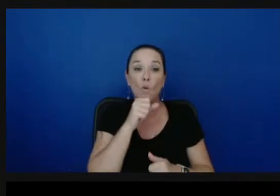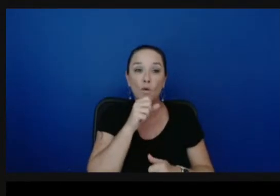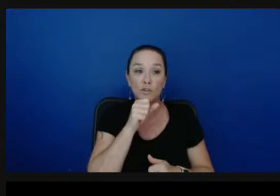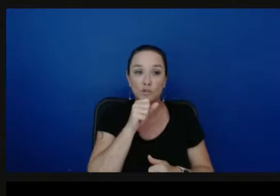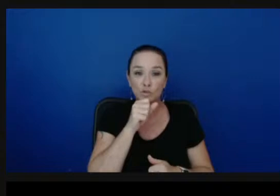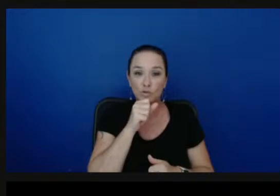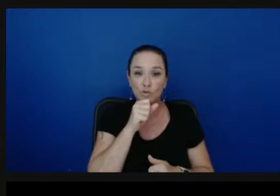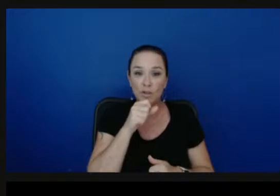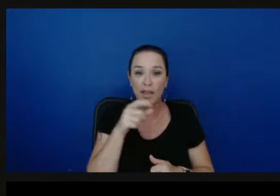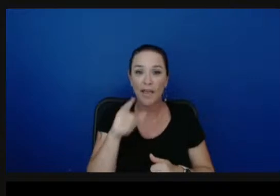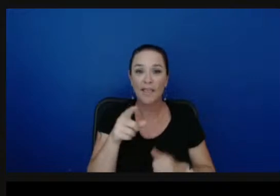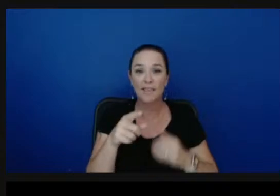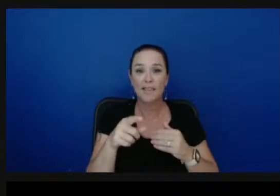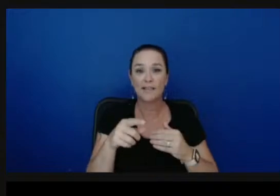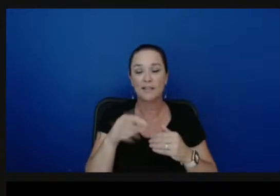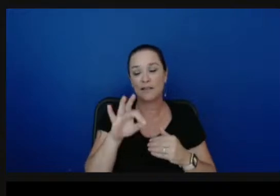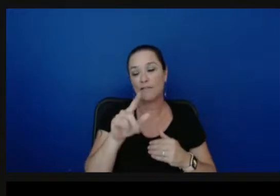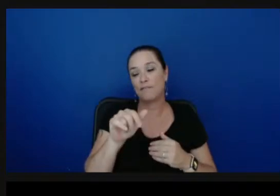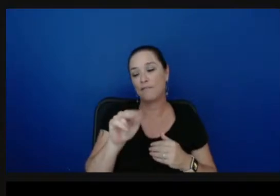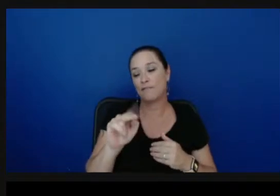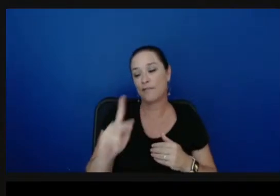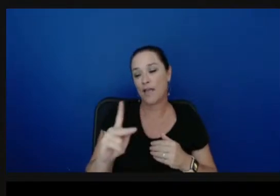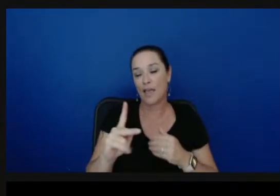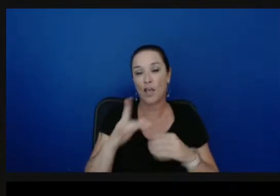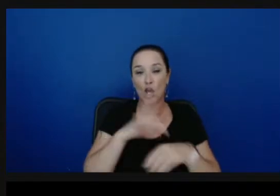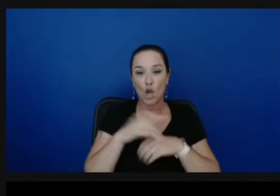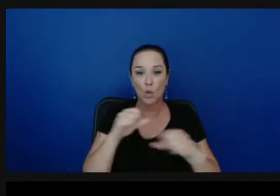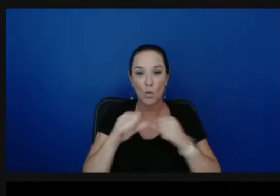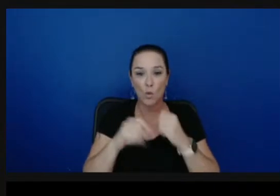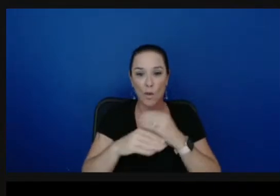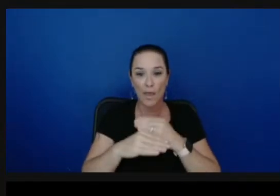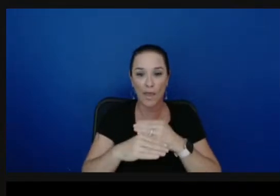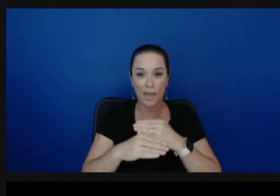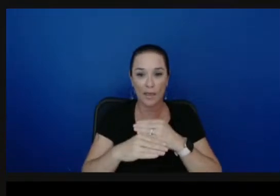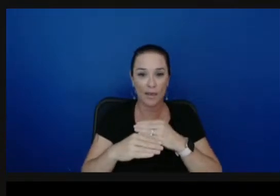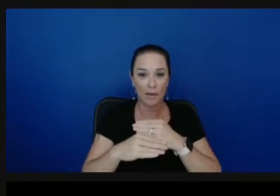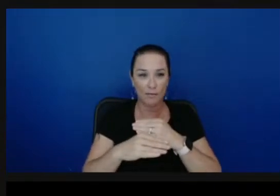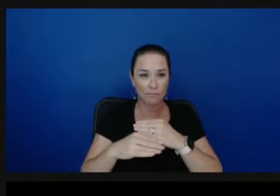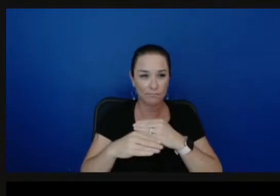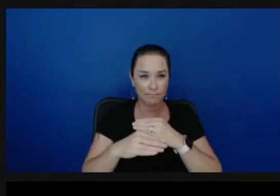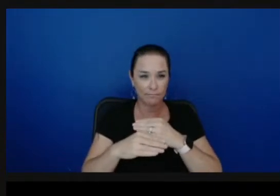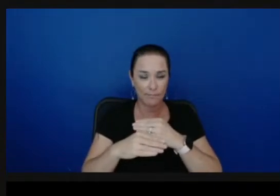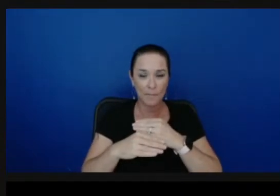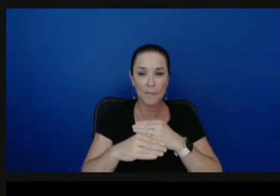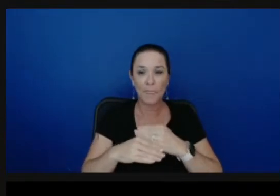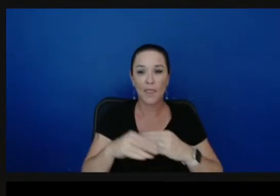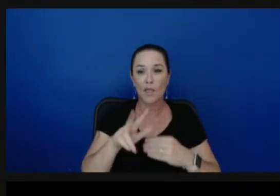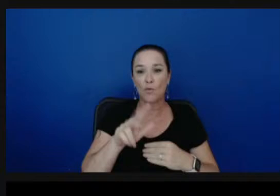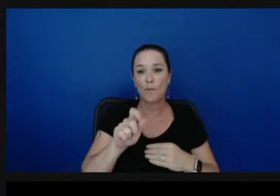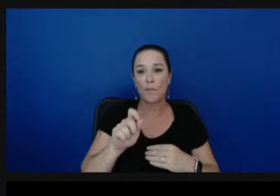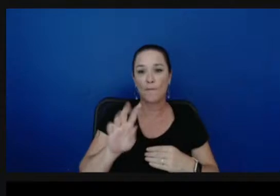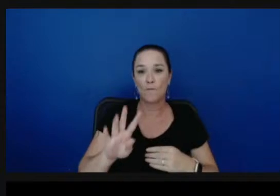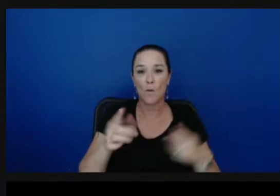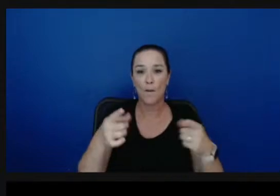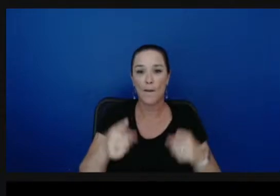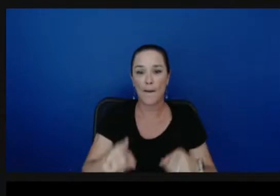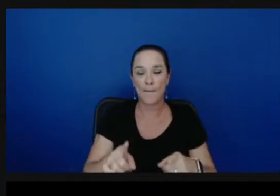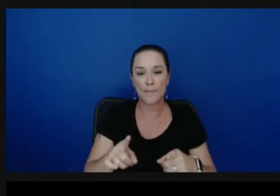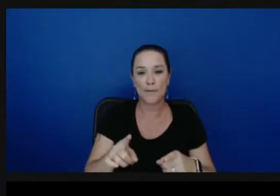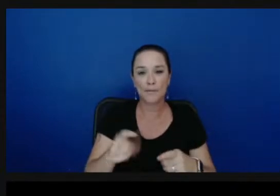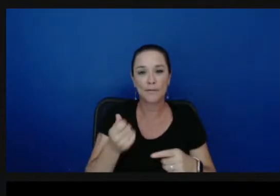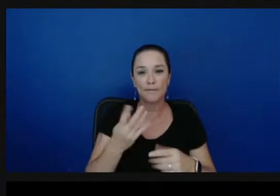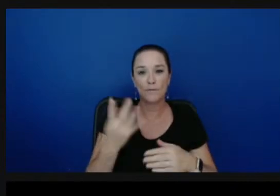flank earthquake. And so what you can see here, 3.4 that occurred a couple of days ago, yesterday actually. And this is on the flank